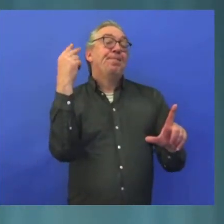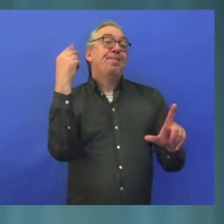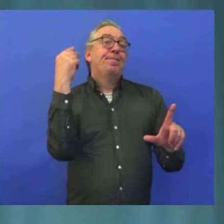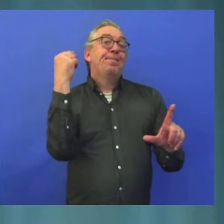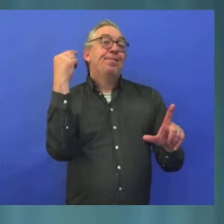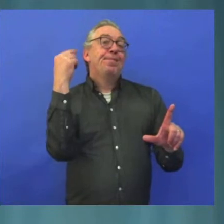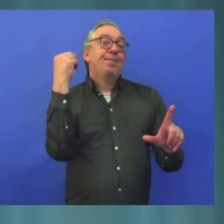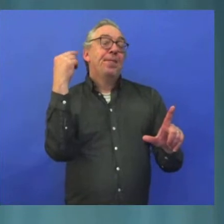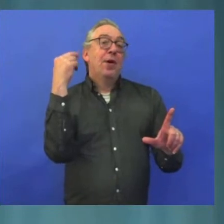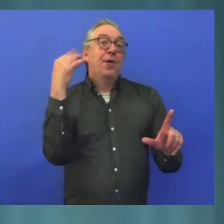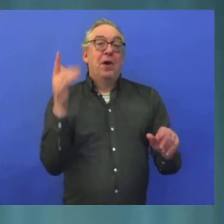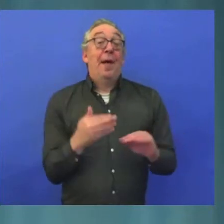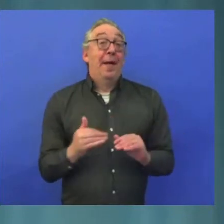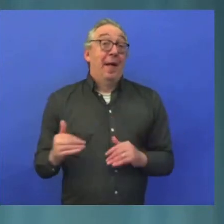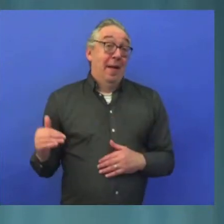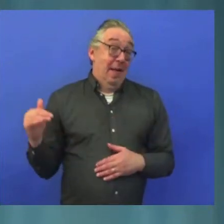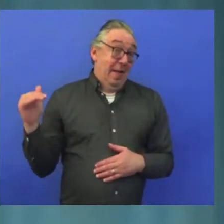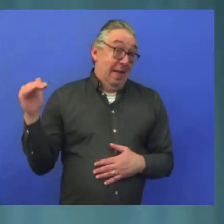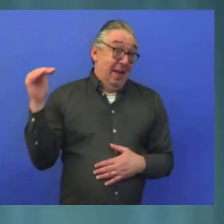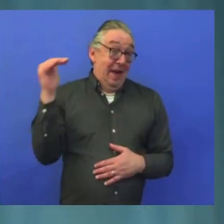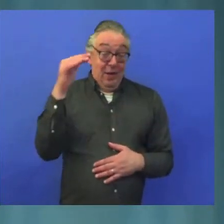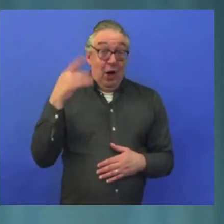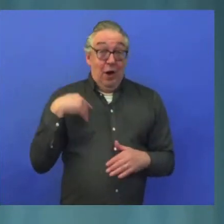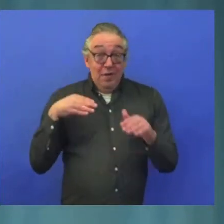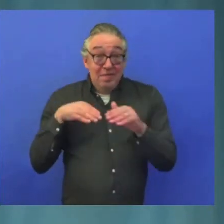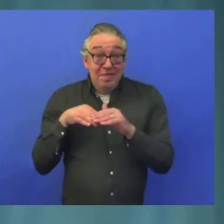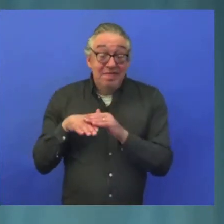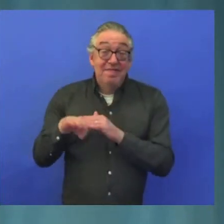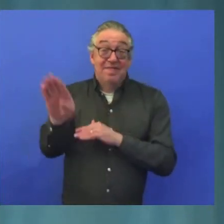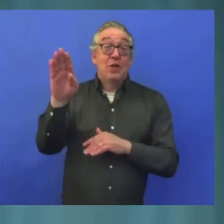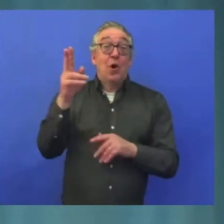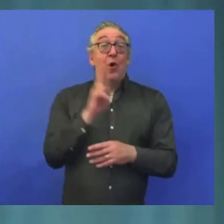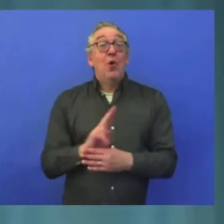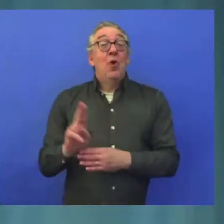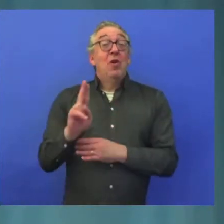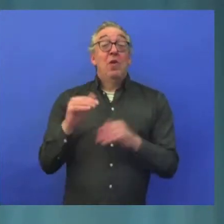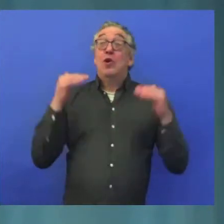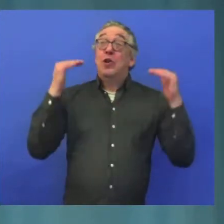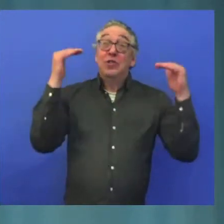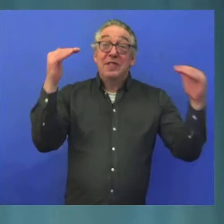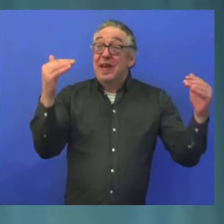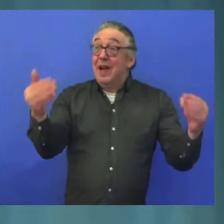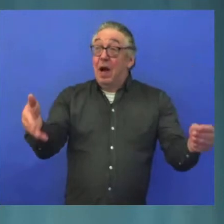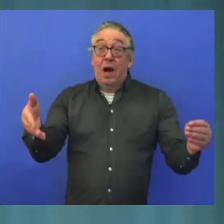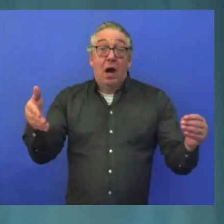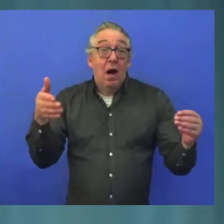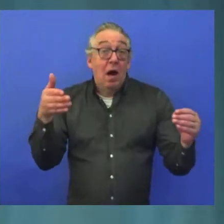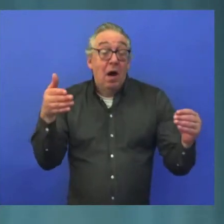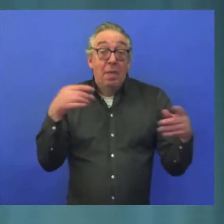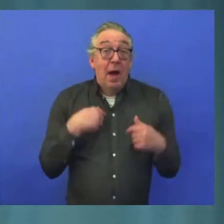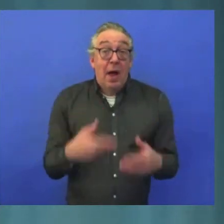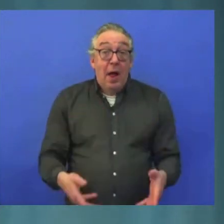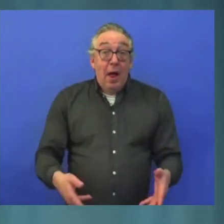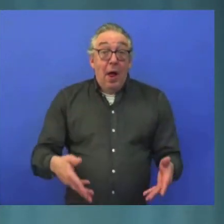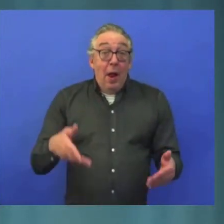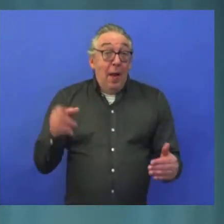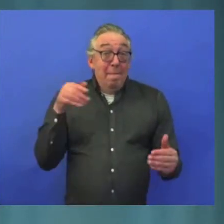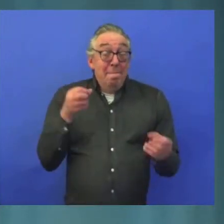so many content to learn. And I learned with my vision, so I had a